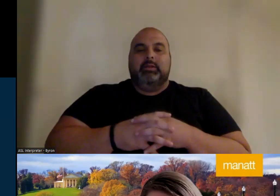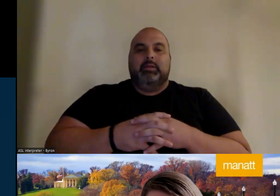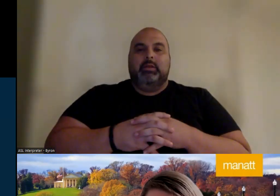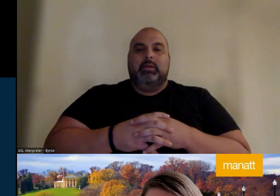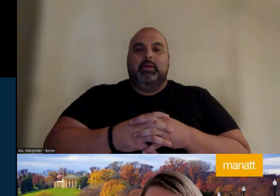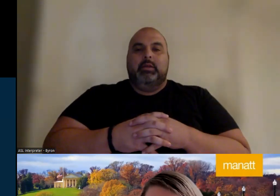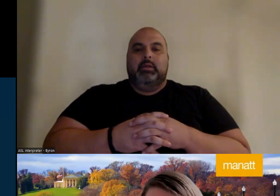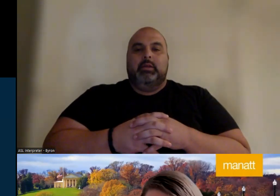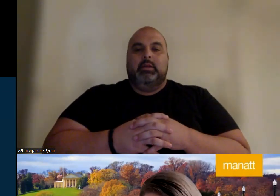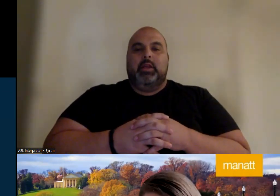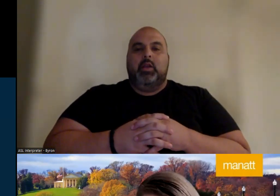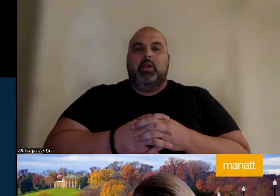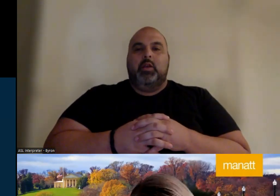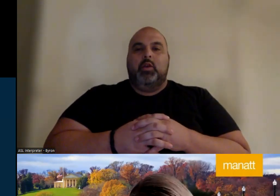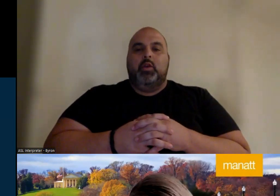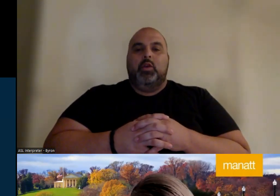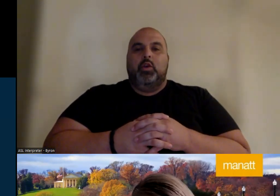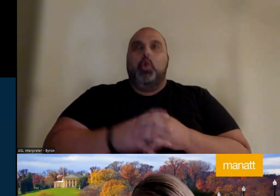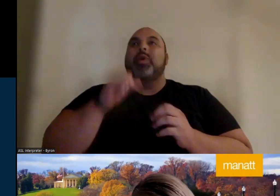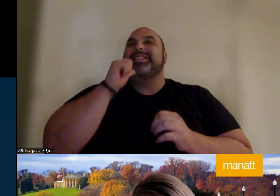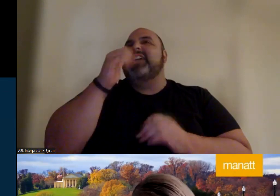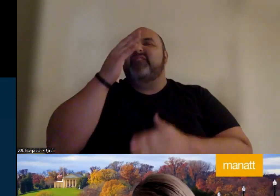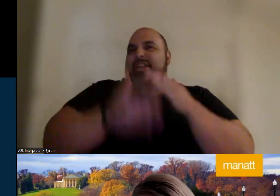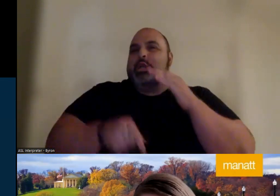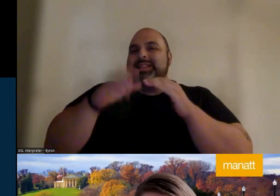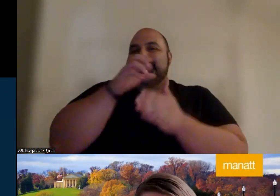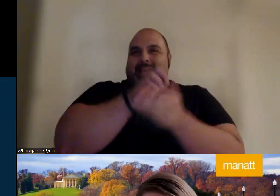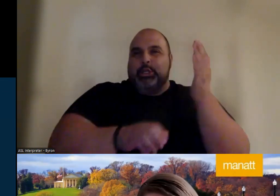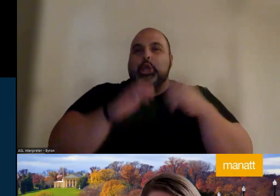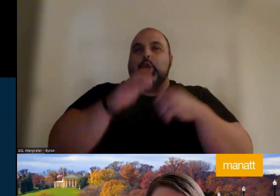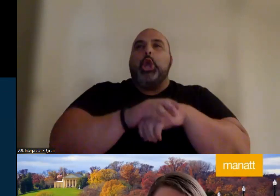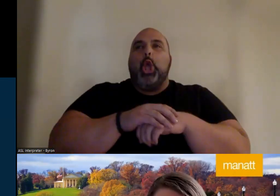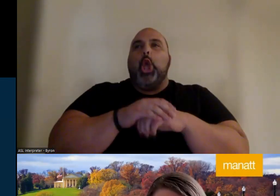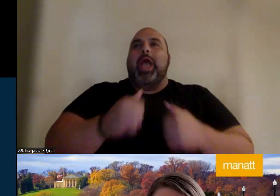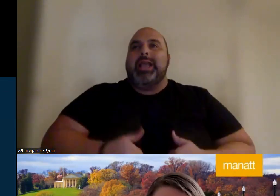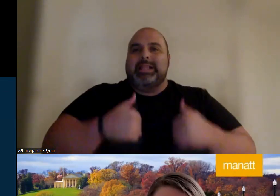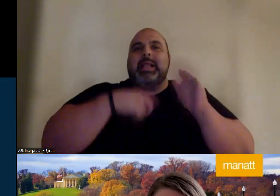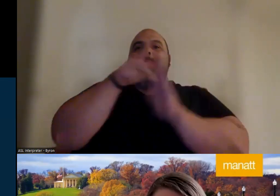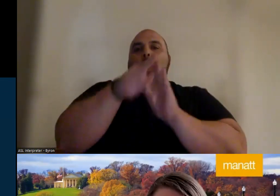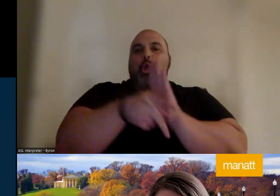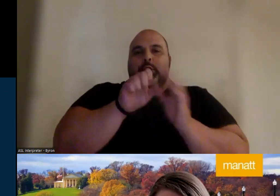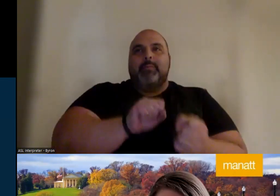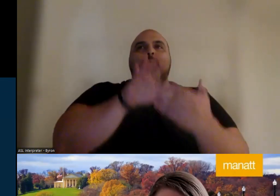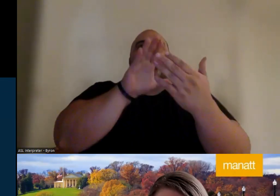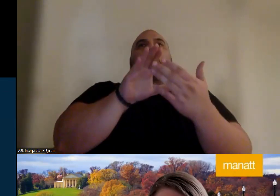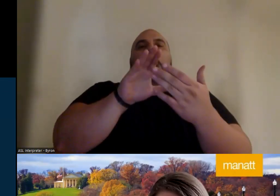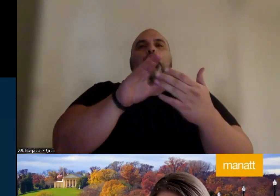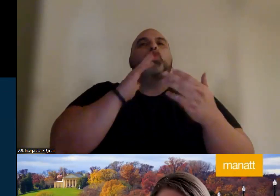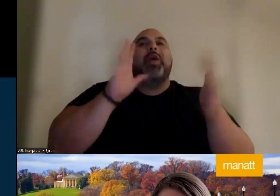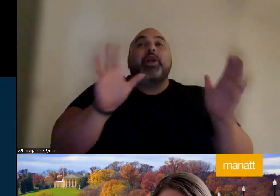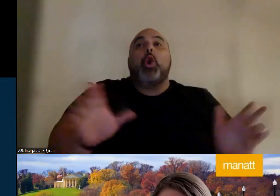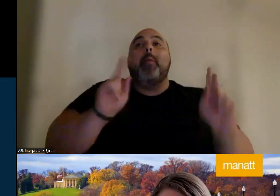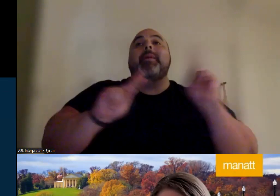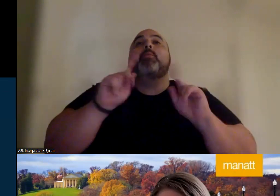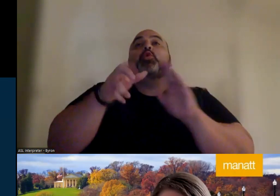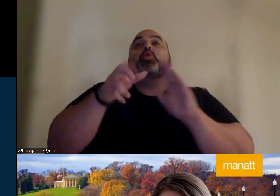just want to acknowledge, we did not completely finish the section on existing policy approaches of states. So, do encourage people to